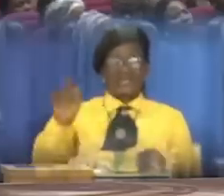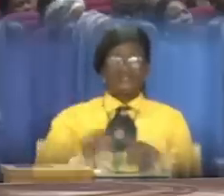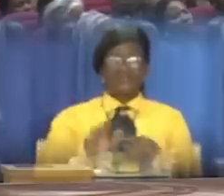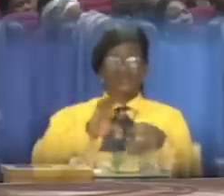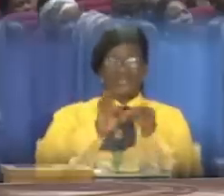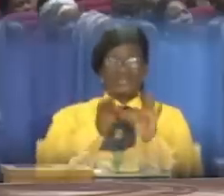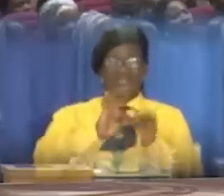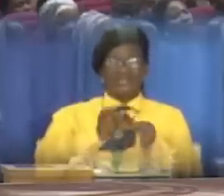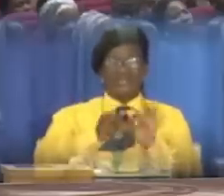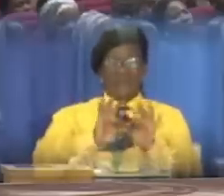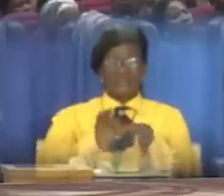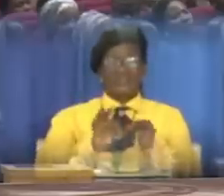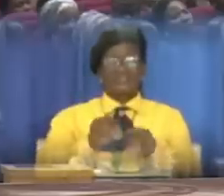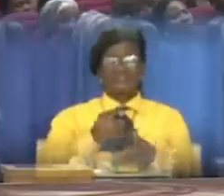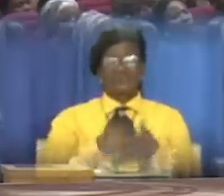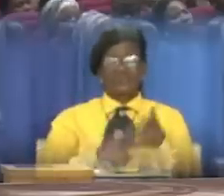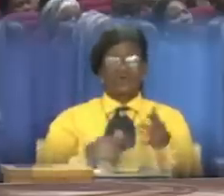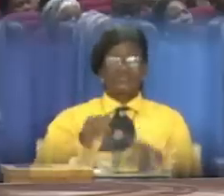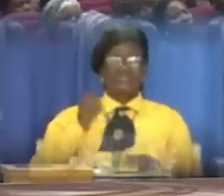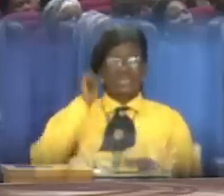You want us to go and call your wife?